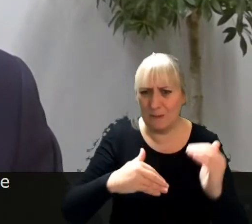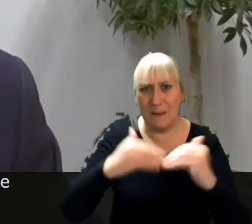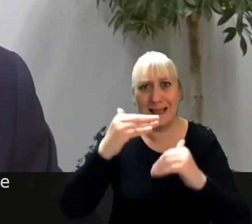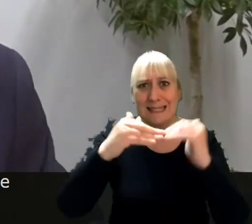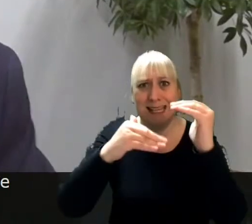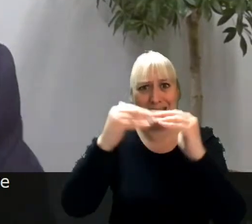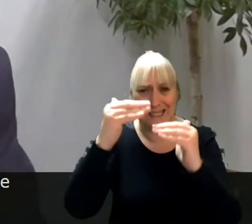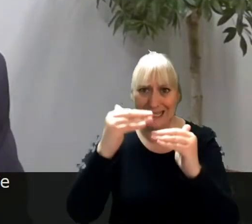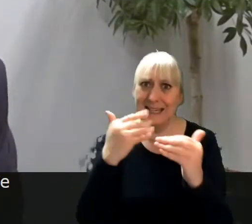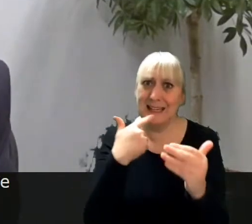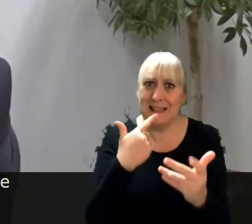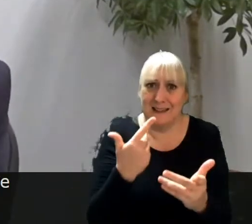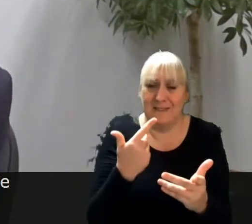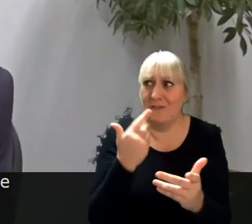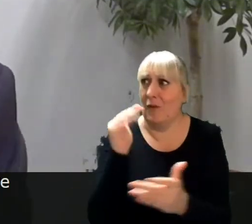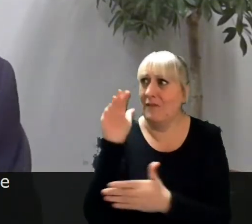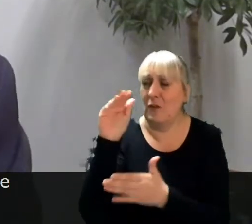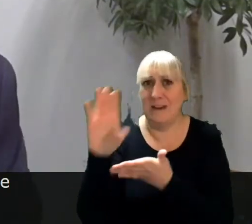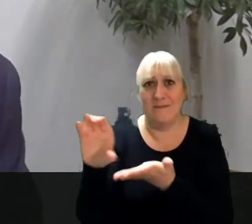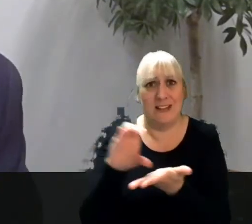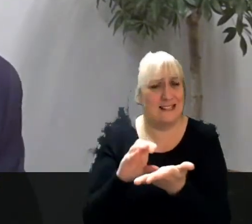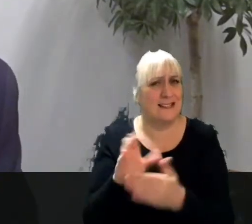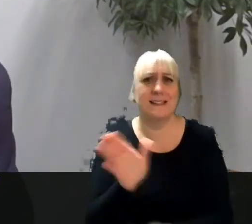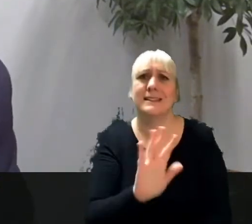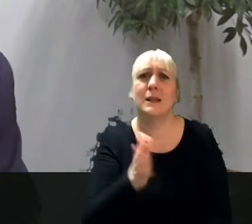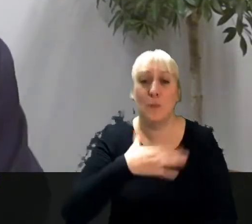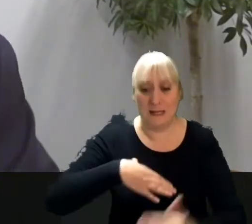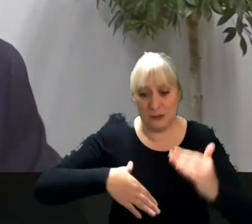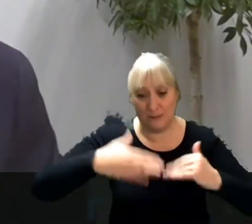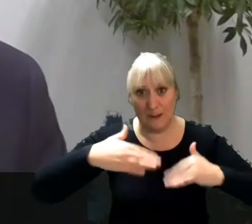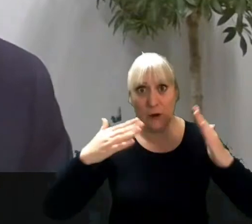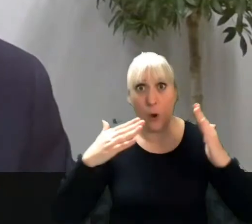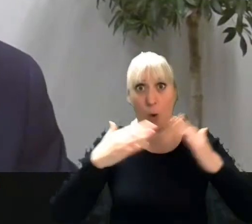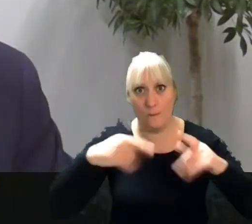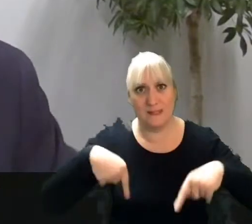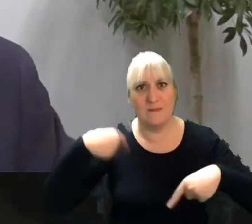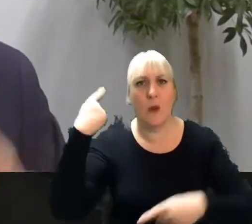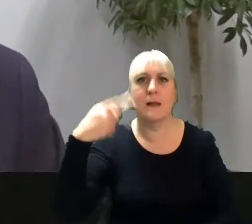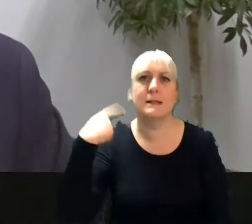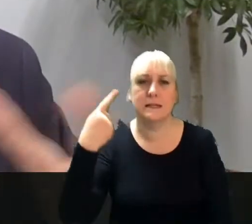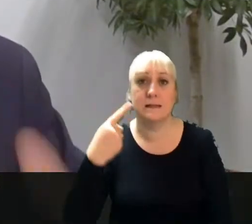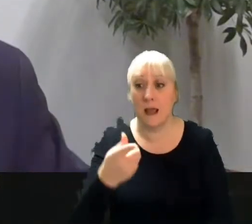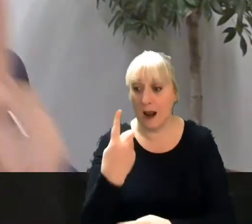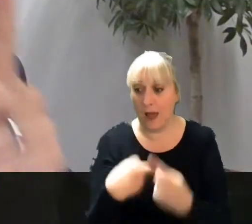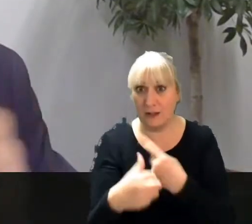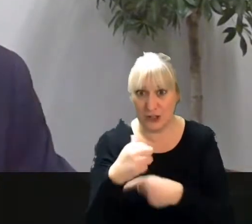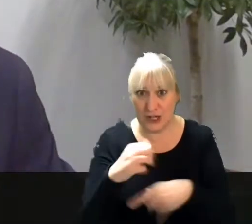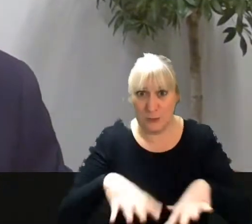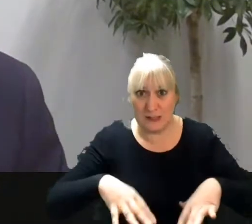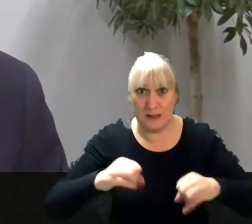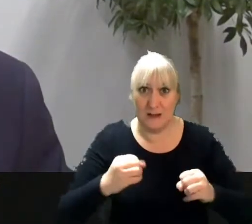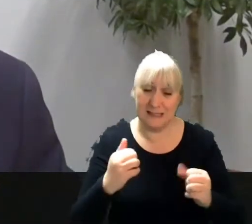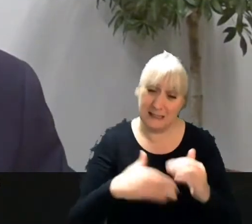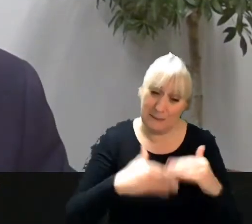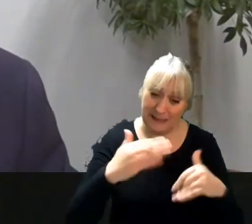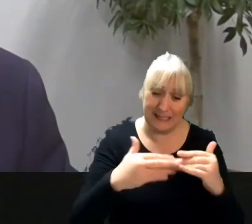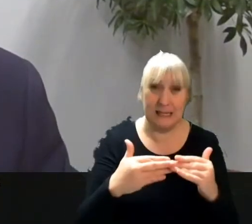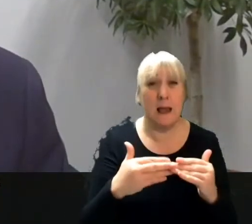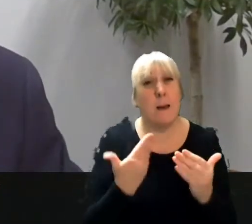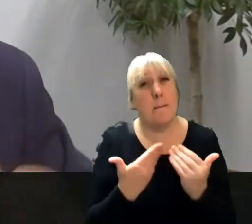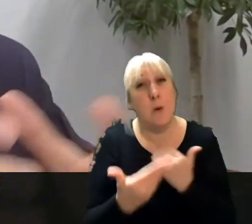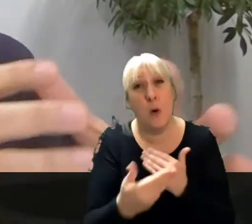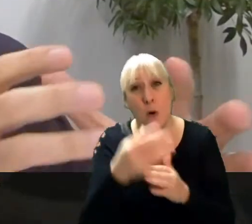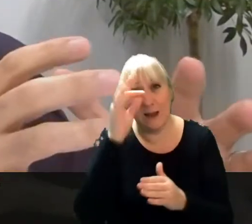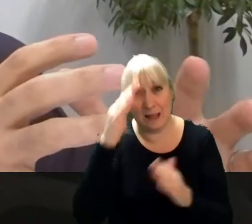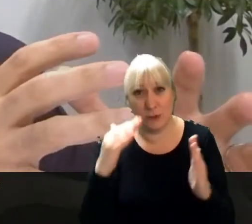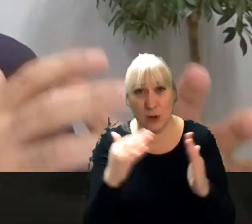family are foreigners. We've got to build homes for Londoners. That's why I'm really proud. Last year, we began building more council homes than any year since